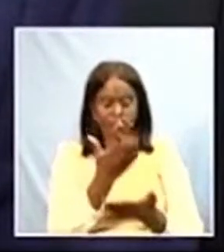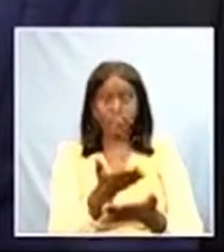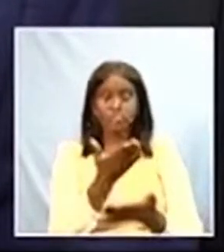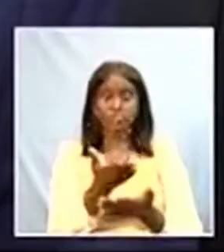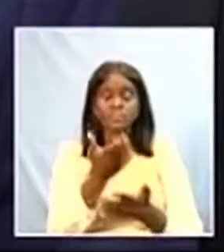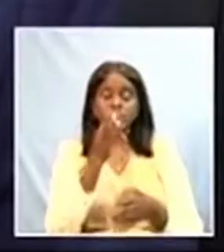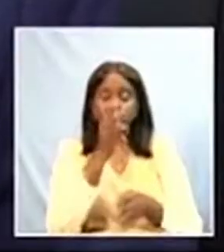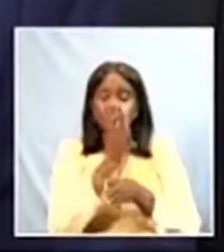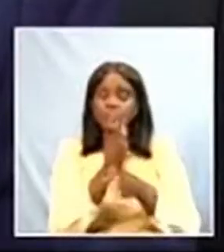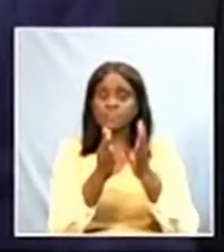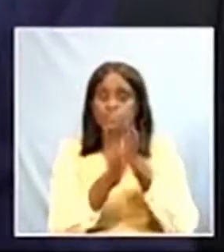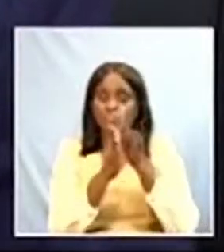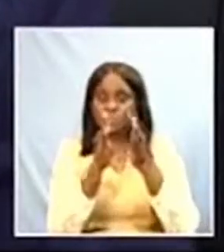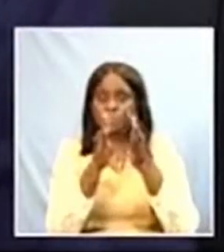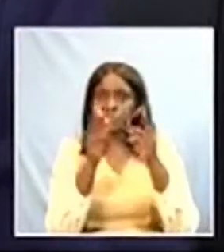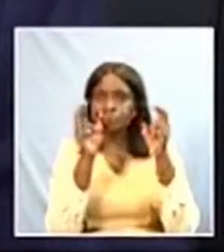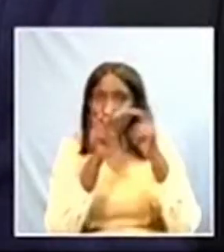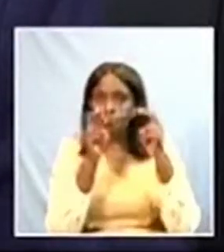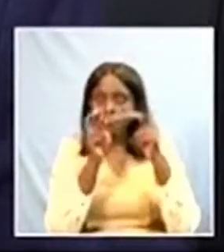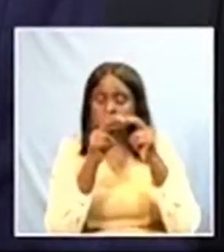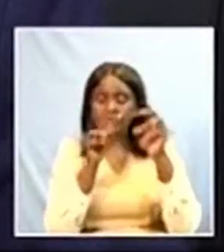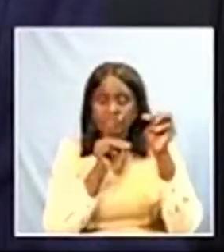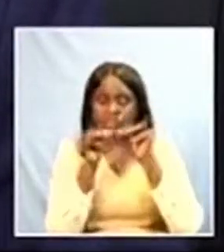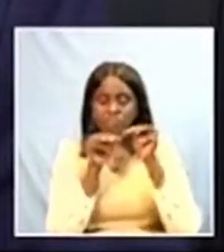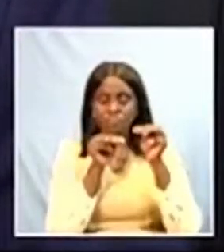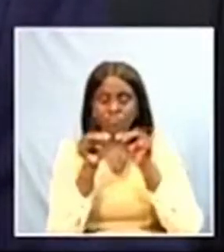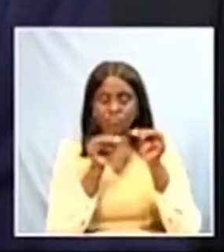the contract management